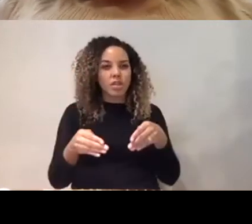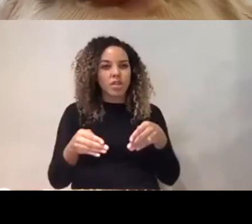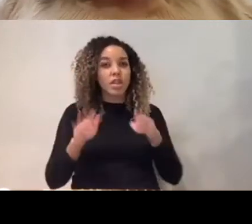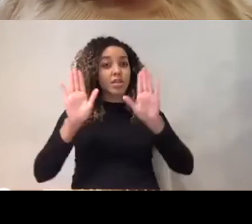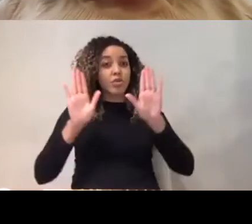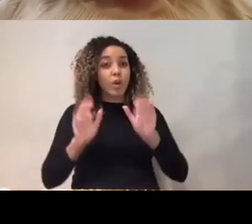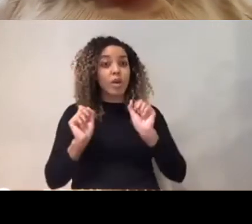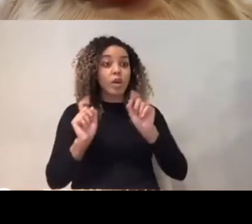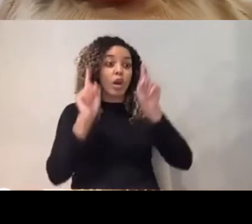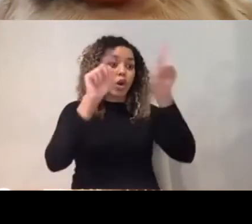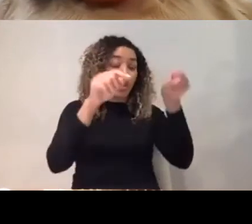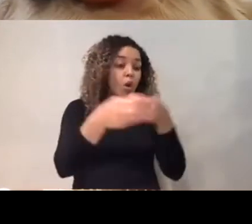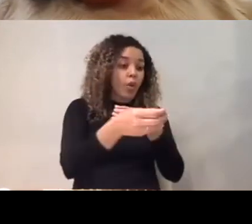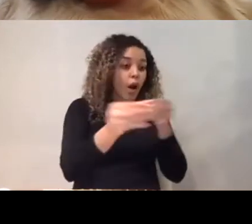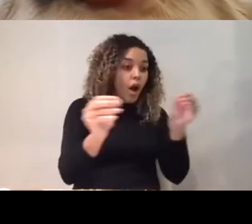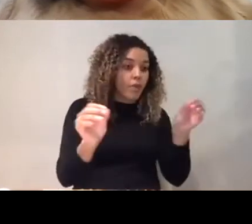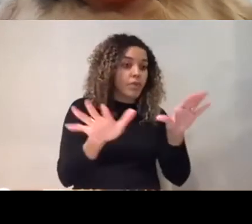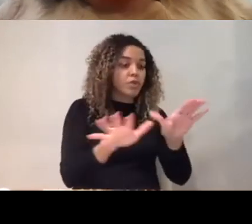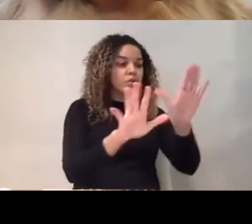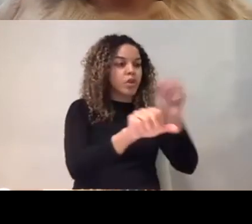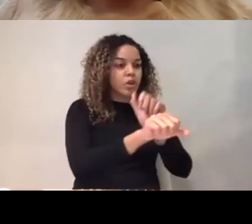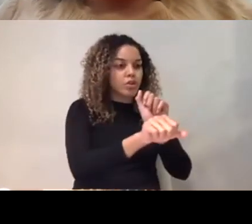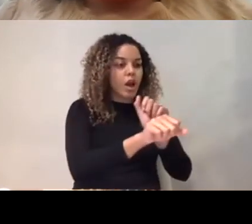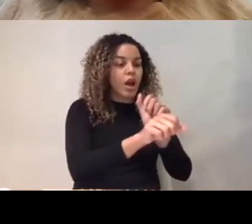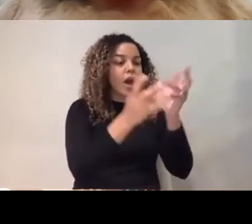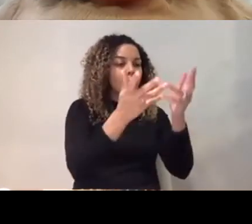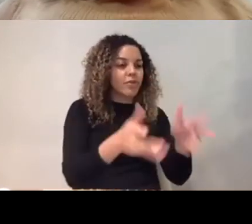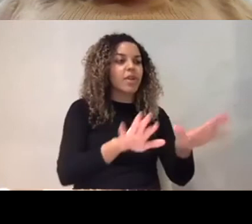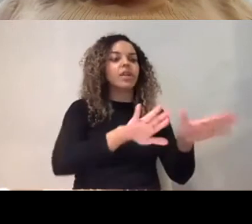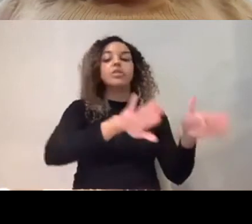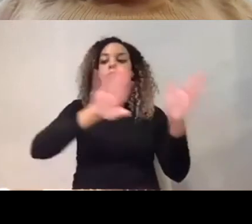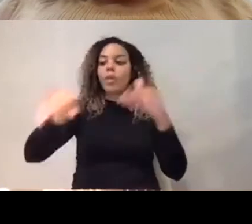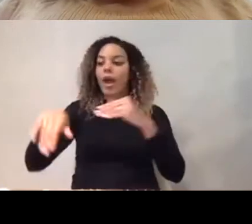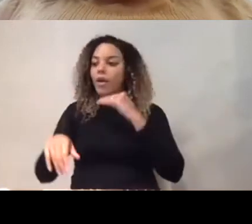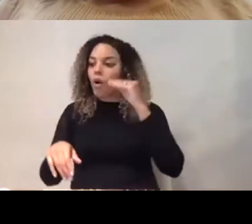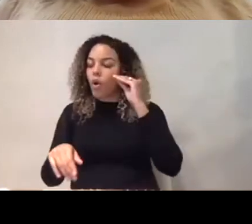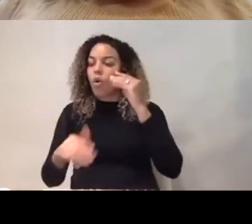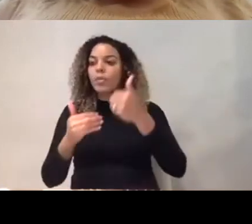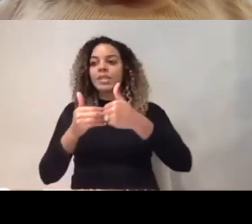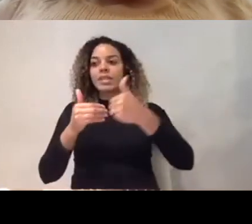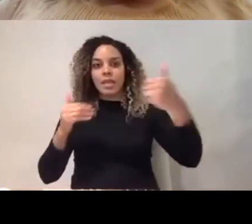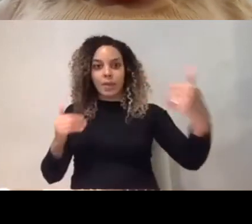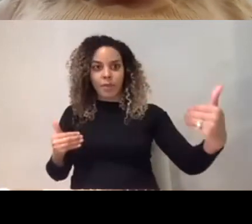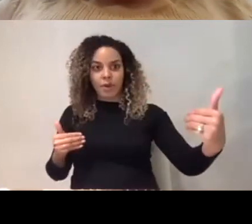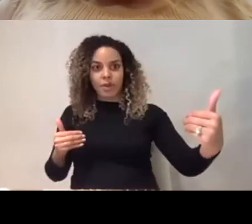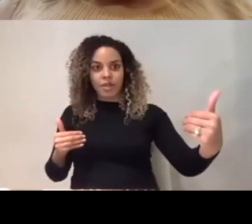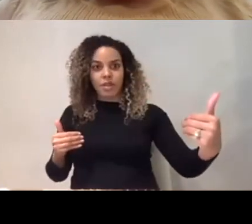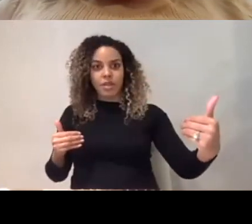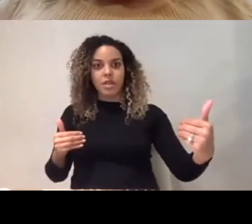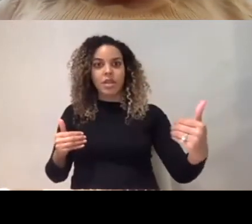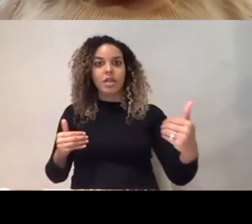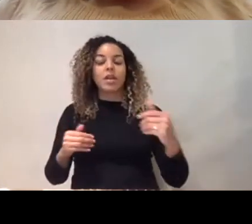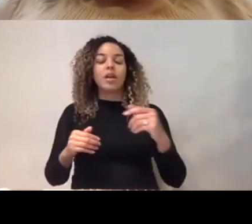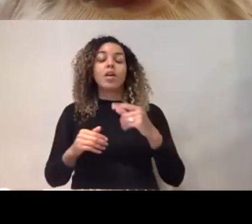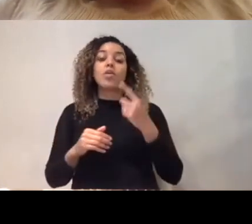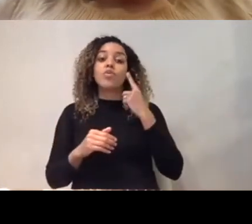and then drop everything there and go home and completely separate. But that's very limiting to a disabled person who wants to work